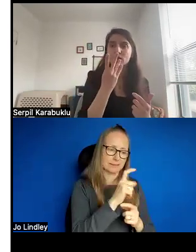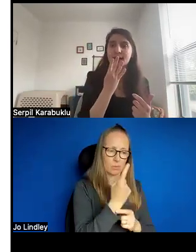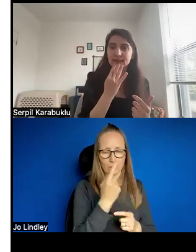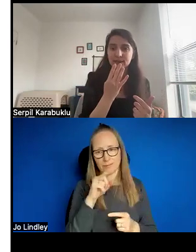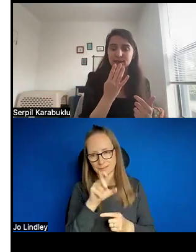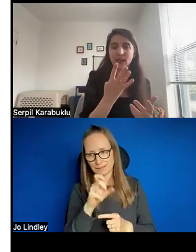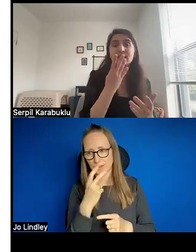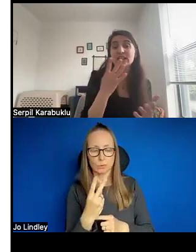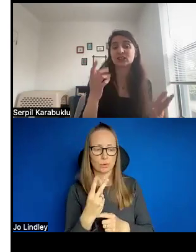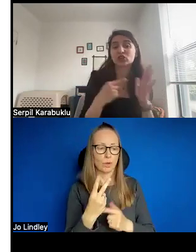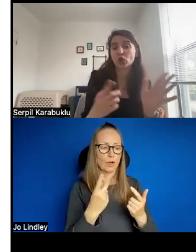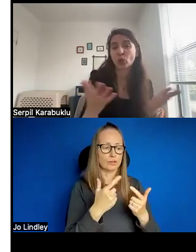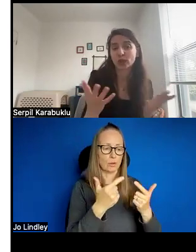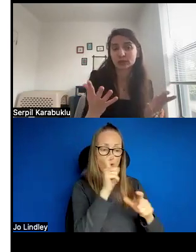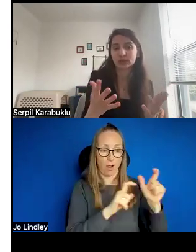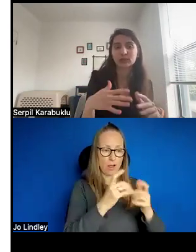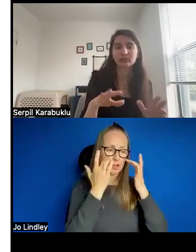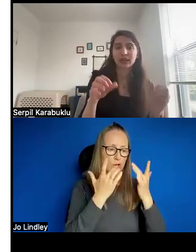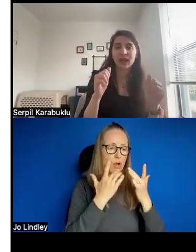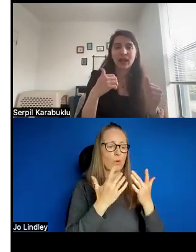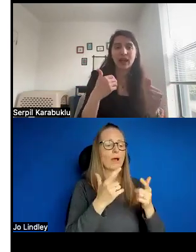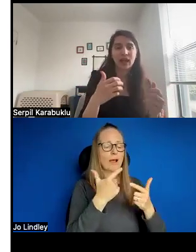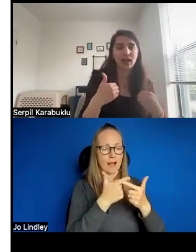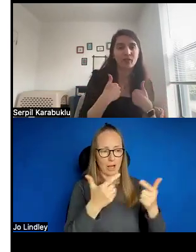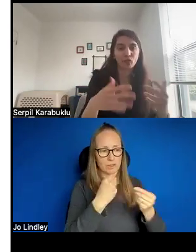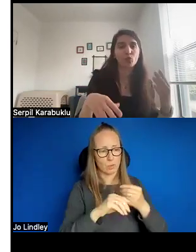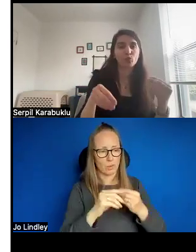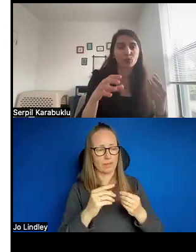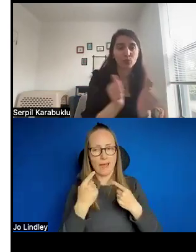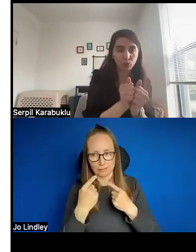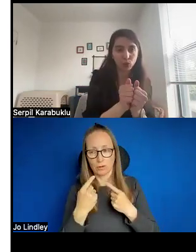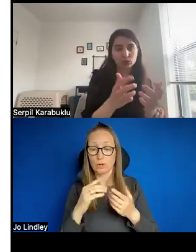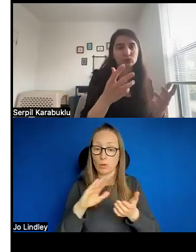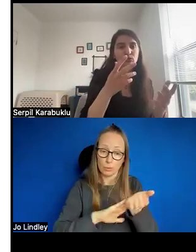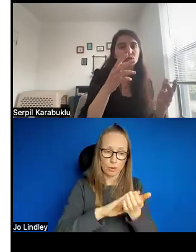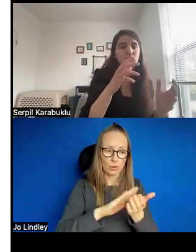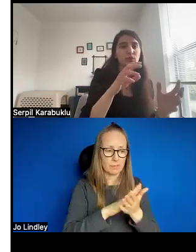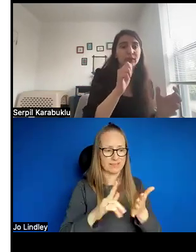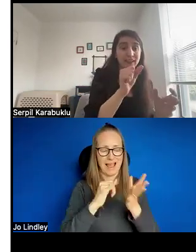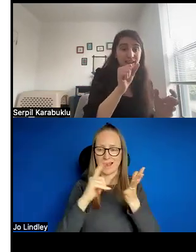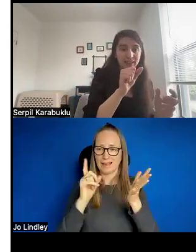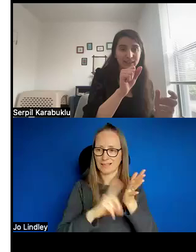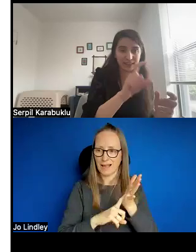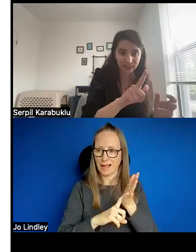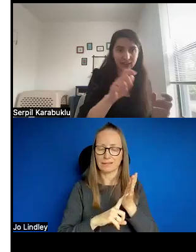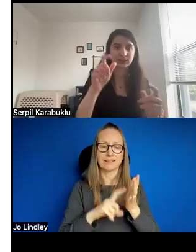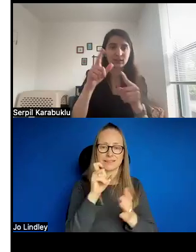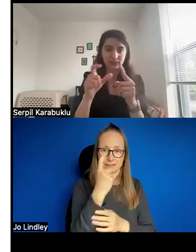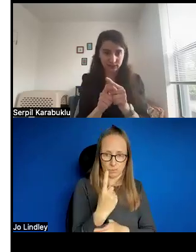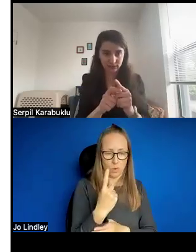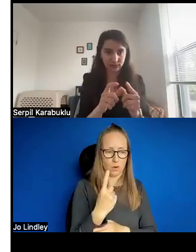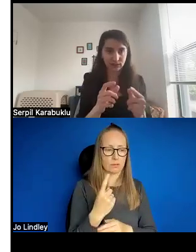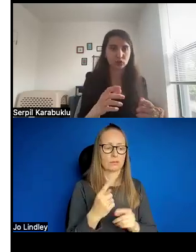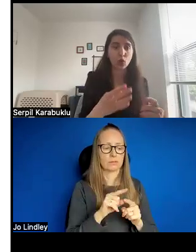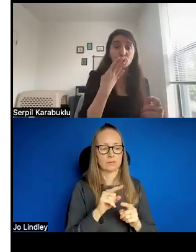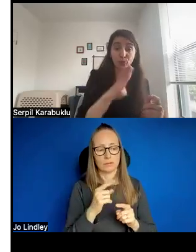of language and the head nod. So blue is for ASL, first head nod,